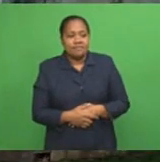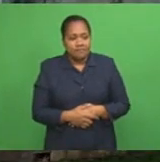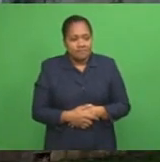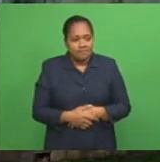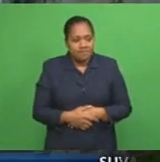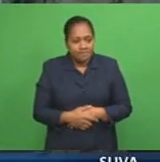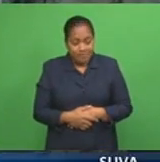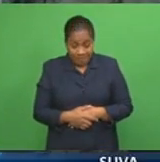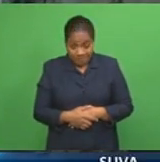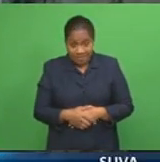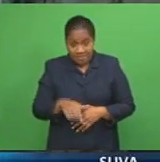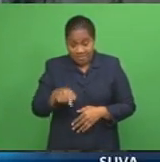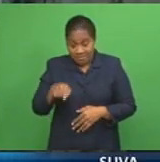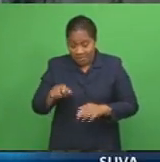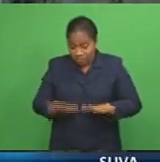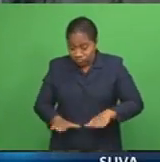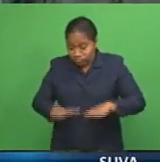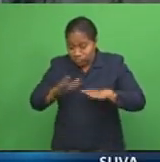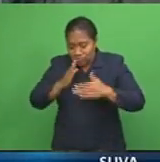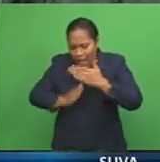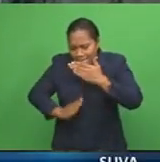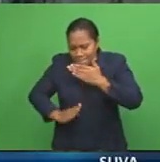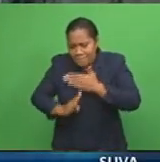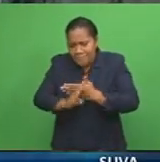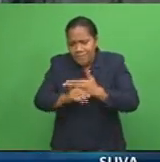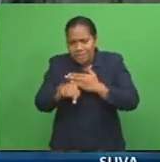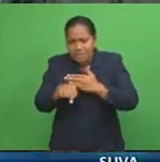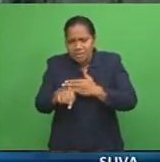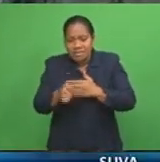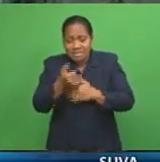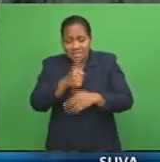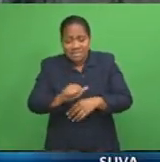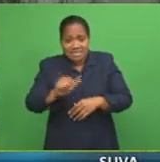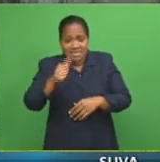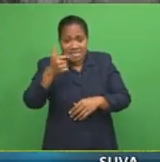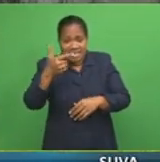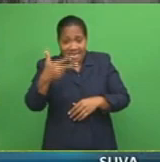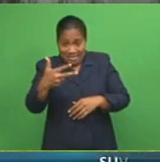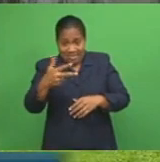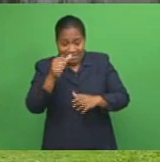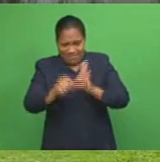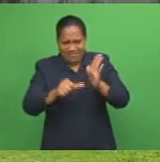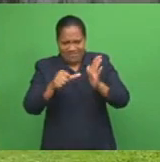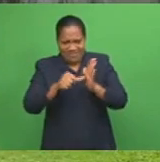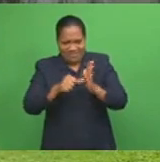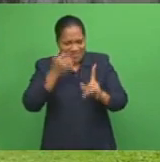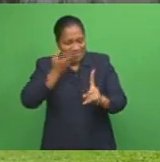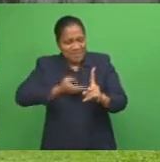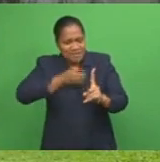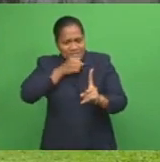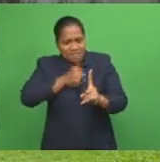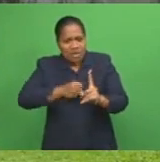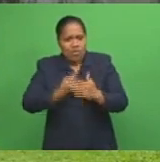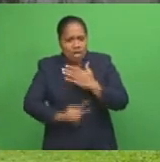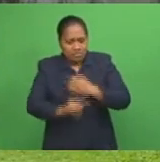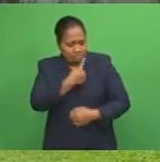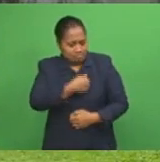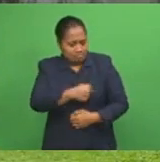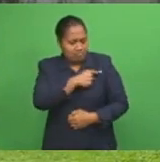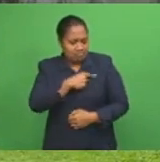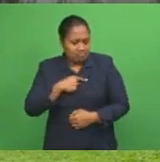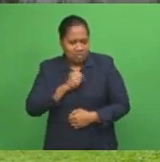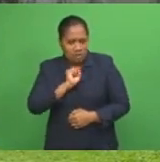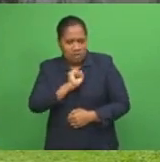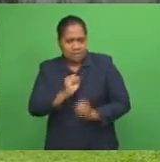Raised in a humble setting, the 68-year-old Nakorbo Rewa native committed to his talent that was recognized